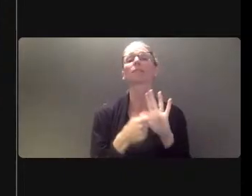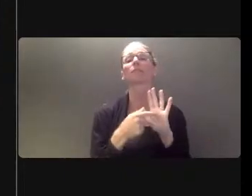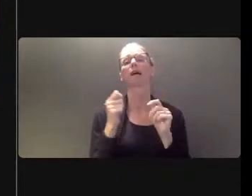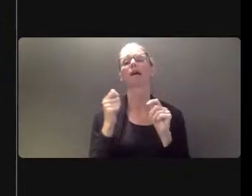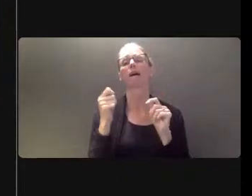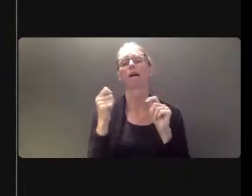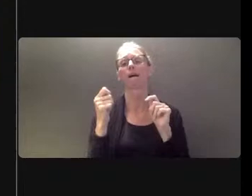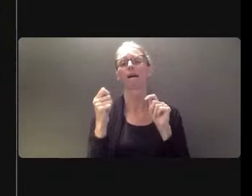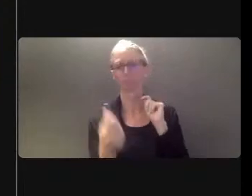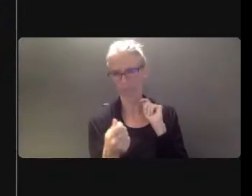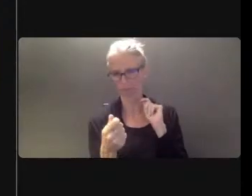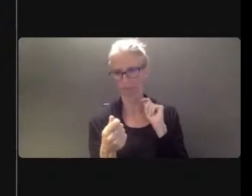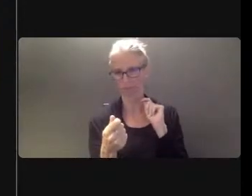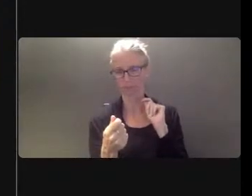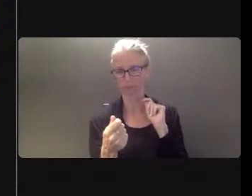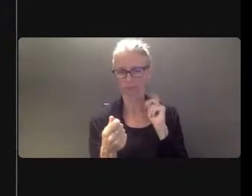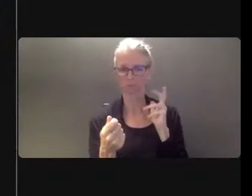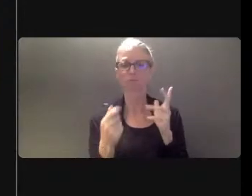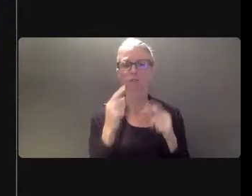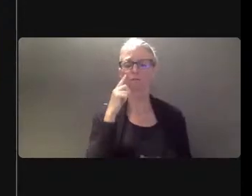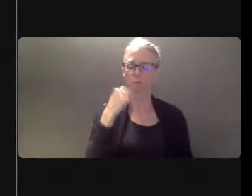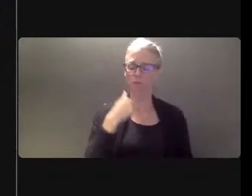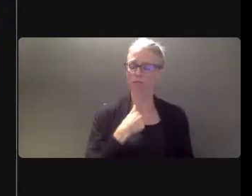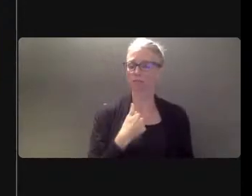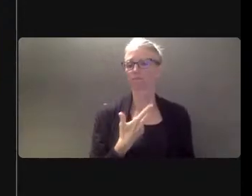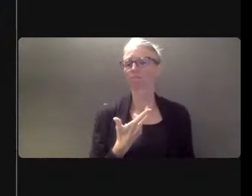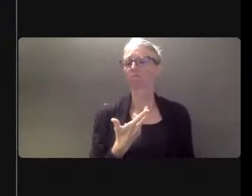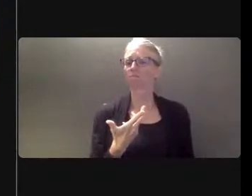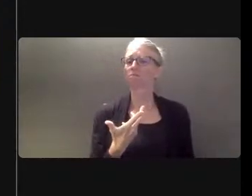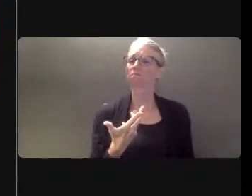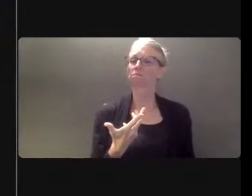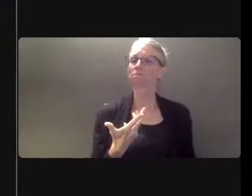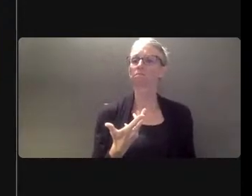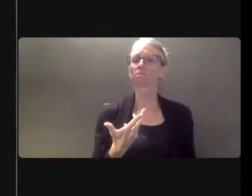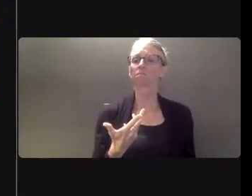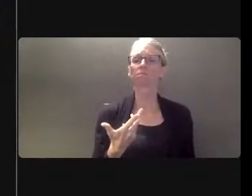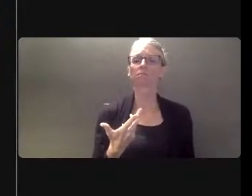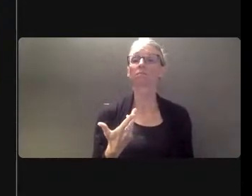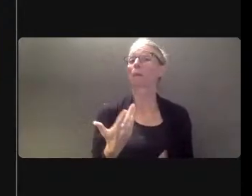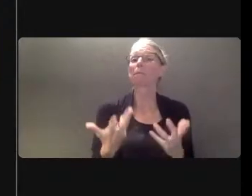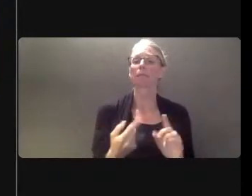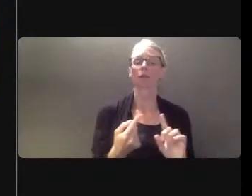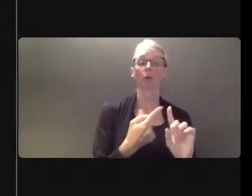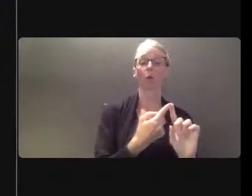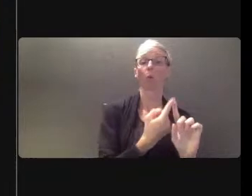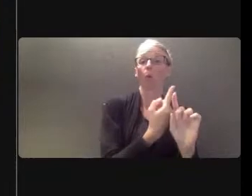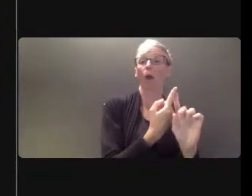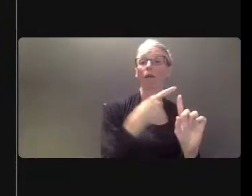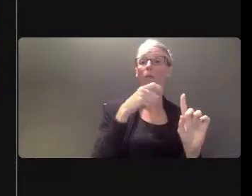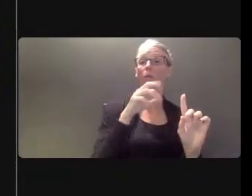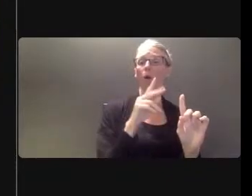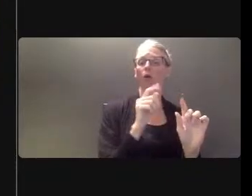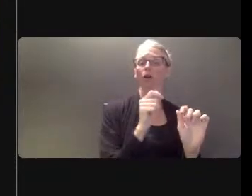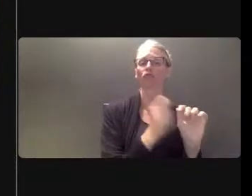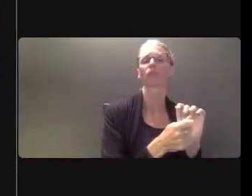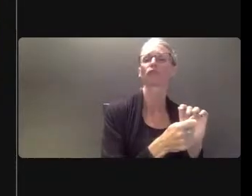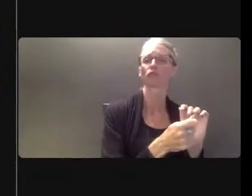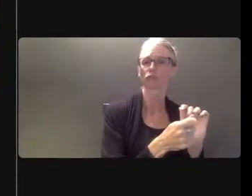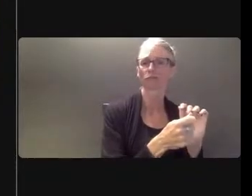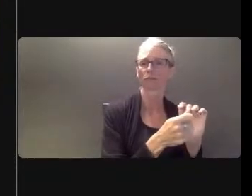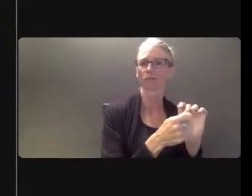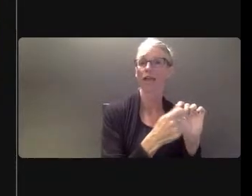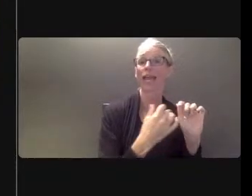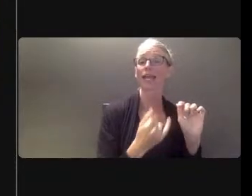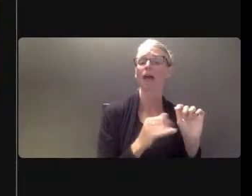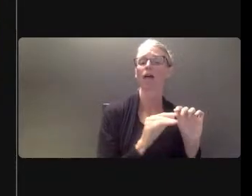But I think for me, it's great to see, you know, whether it started with one park or one area, but now to go, you know, across Canada